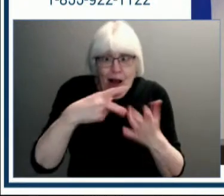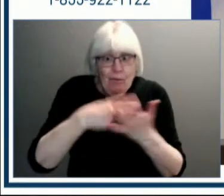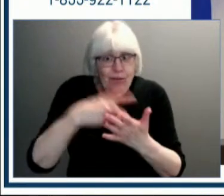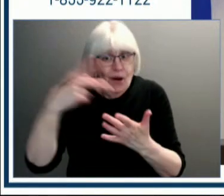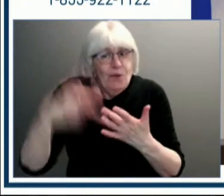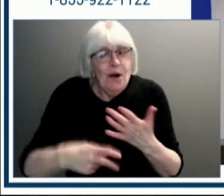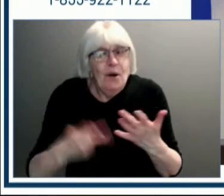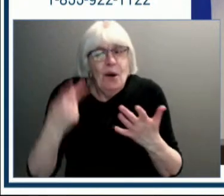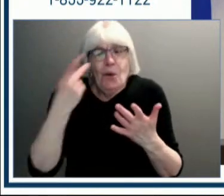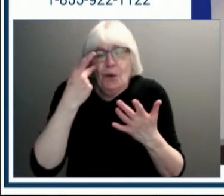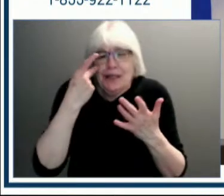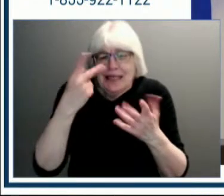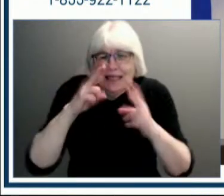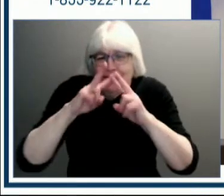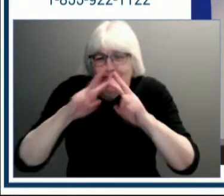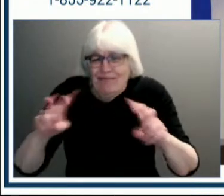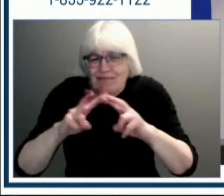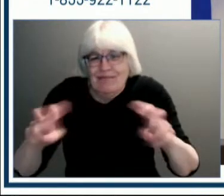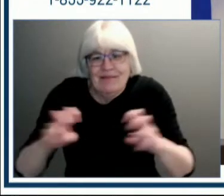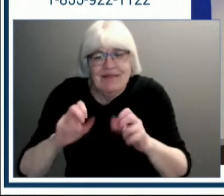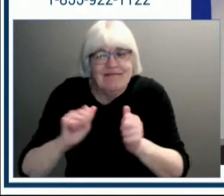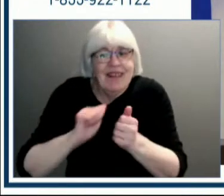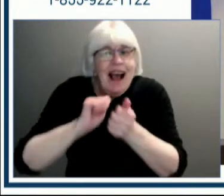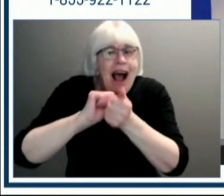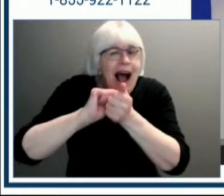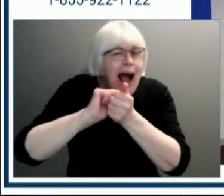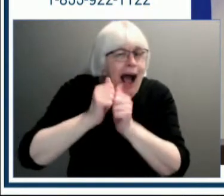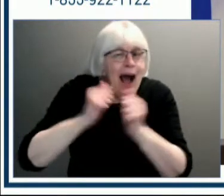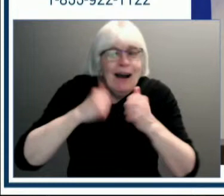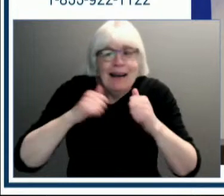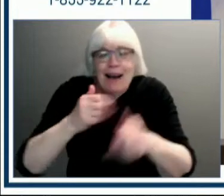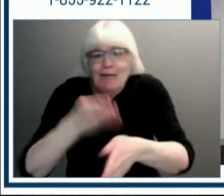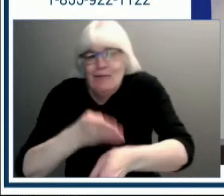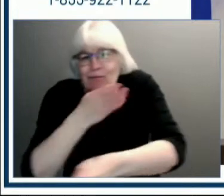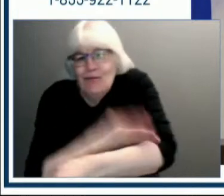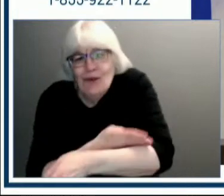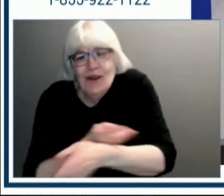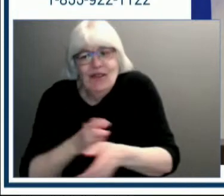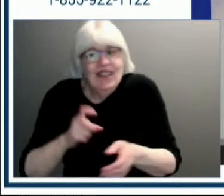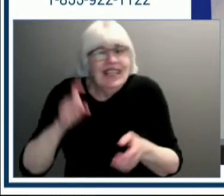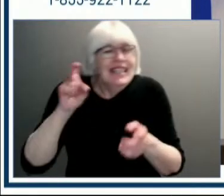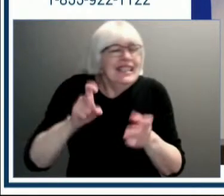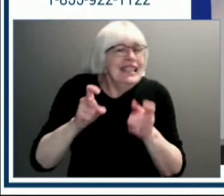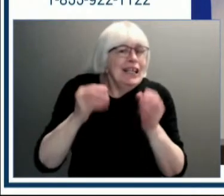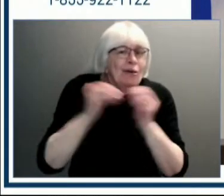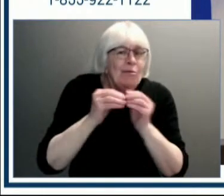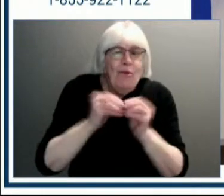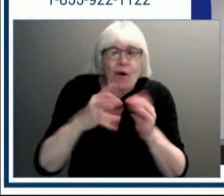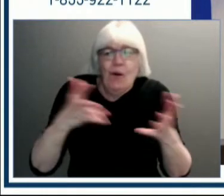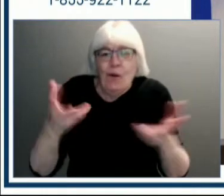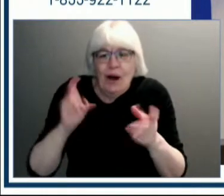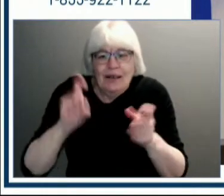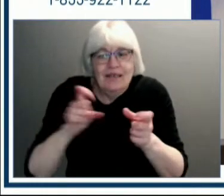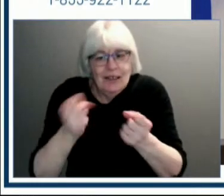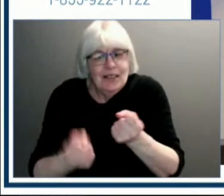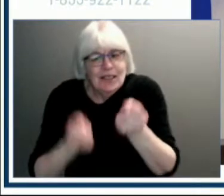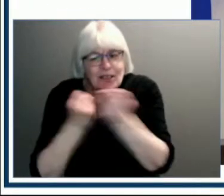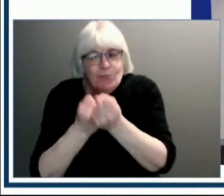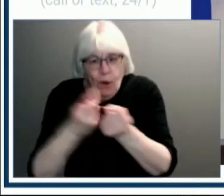do better, what we can do more of, and how we can be there to support Nova Scotians. Keeping Nova Scotians safe and supporting them through